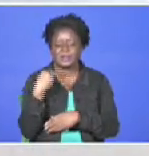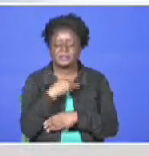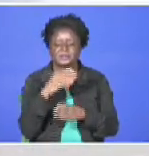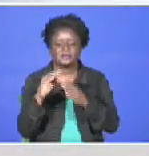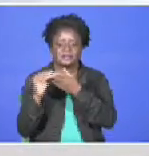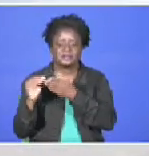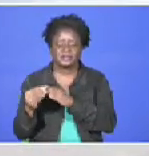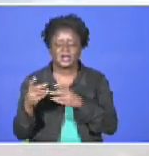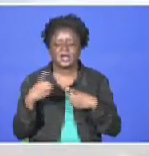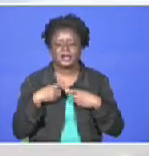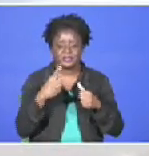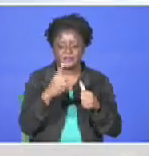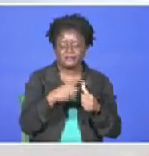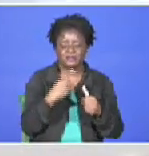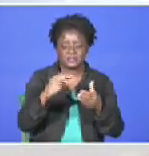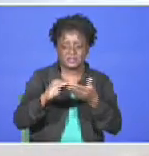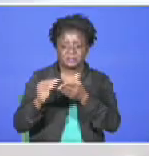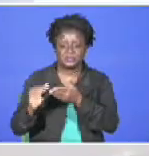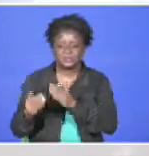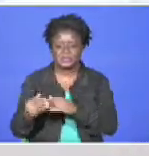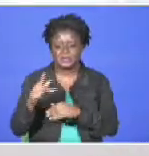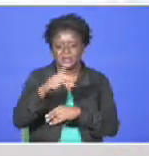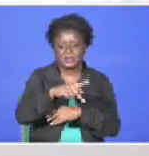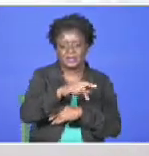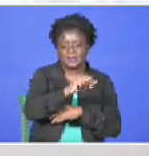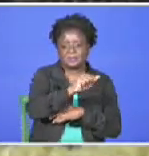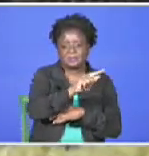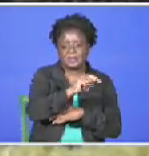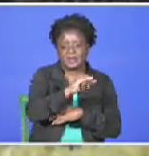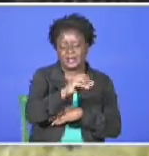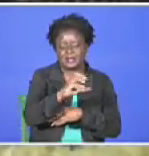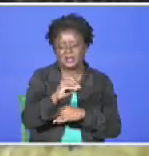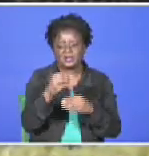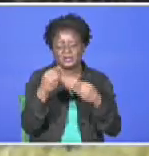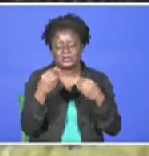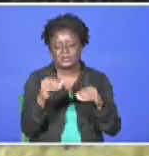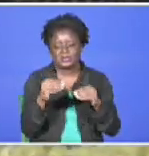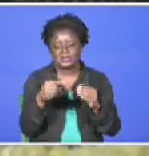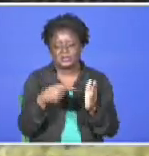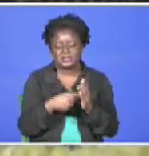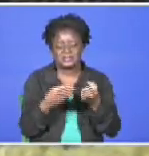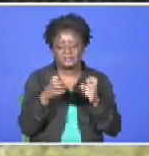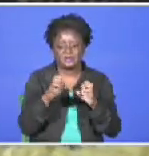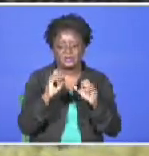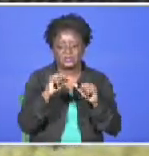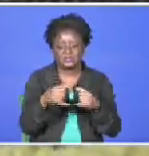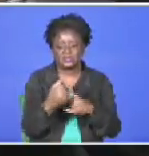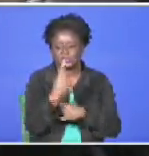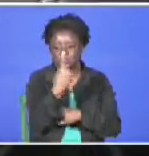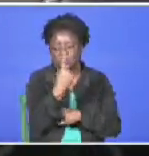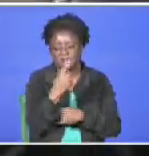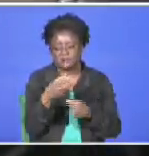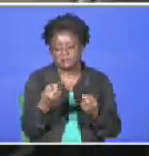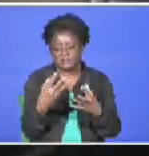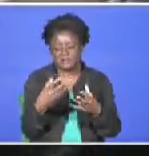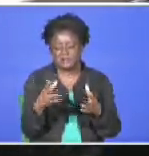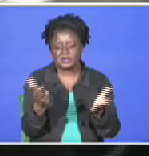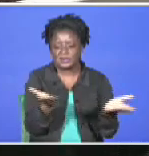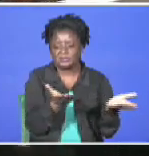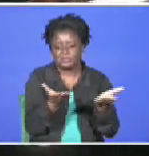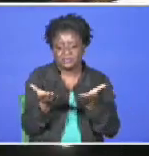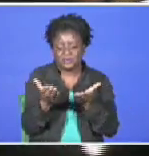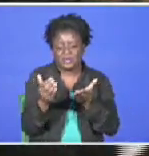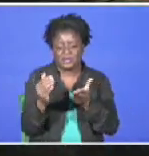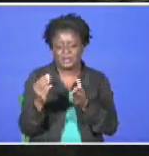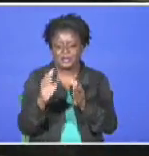patio sale at the Edward Charles Carter Park today. Minister Rule says this event is just one of many that brings Seabreeze constituents